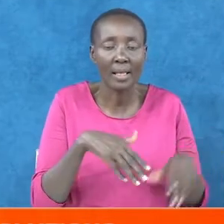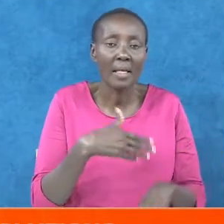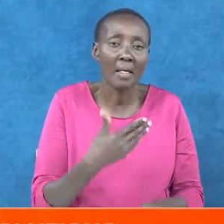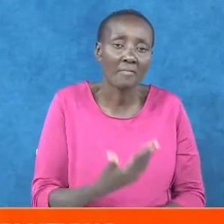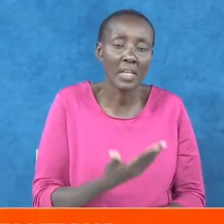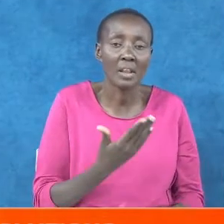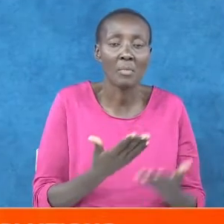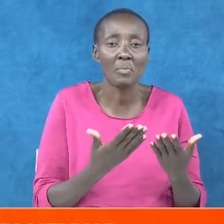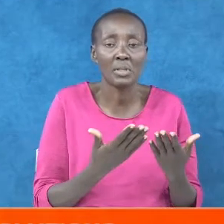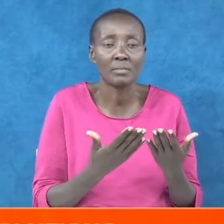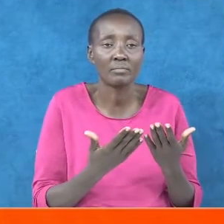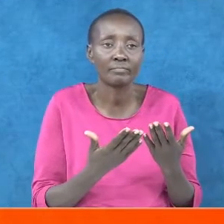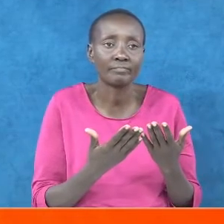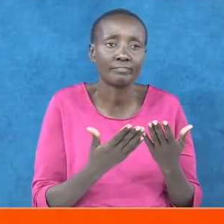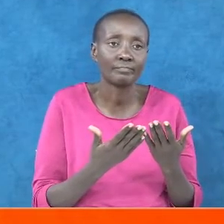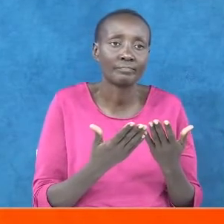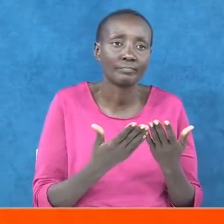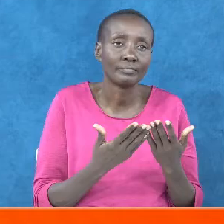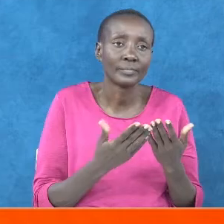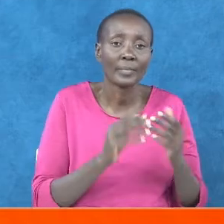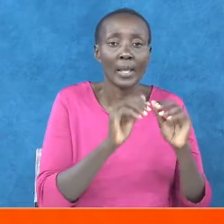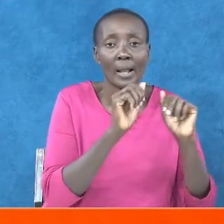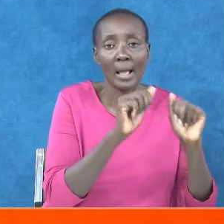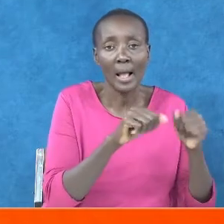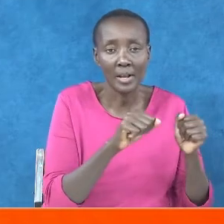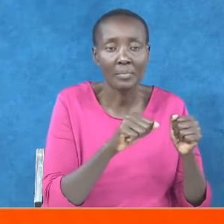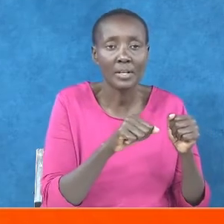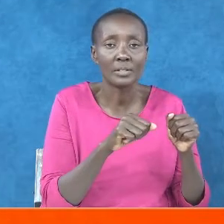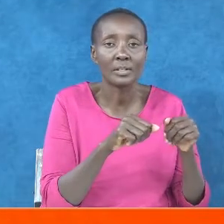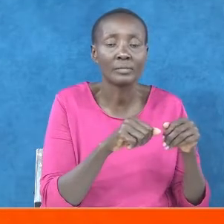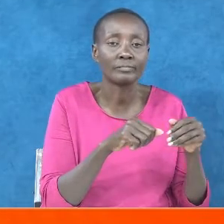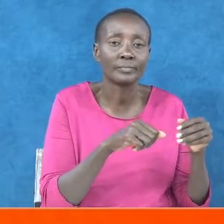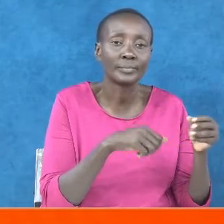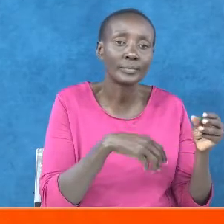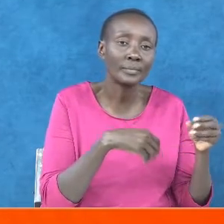come to things as, for example, an agreement for the supply of